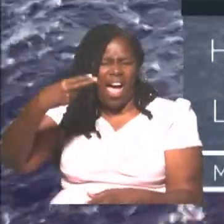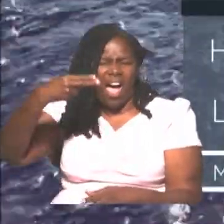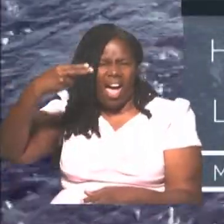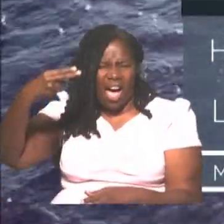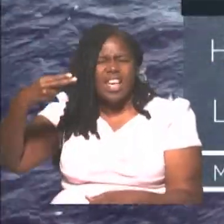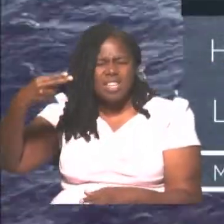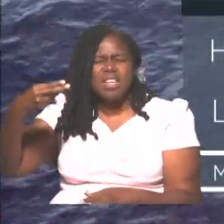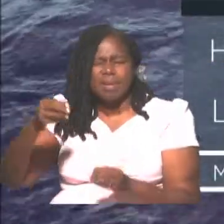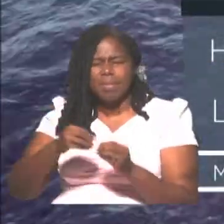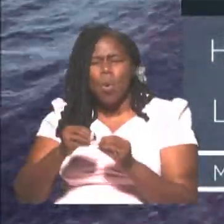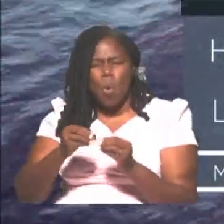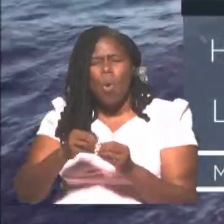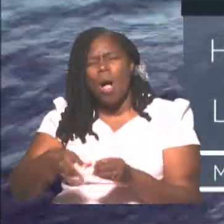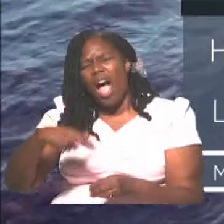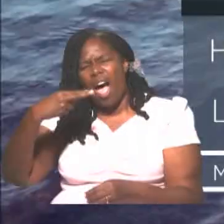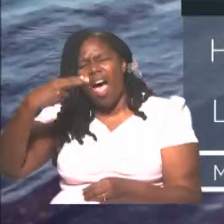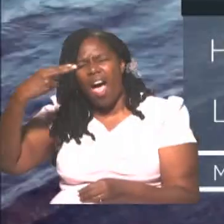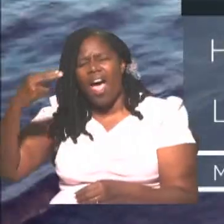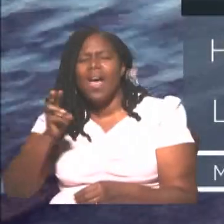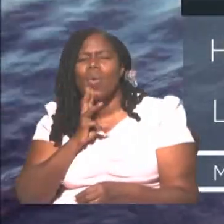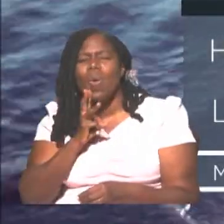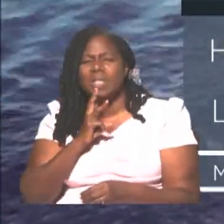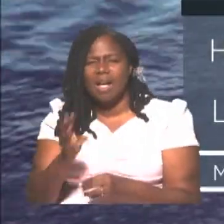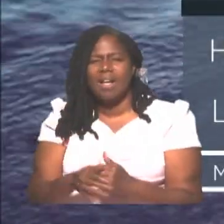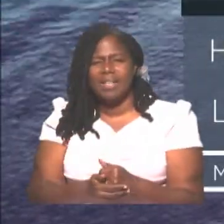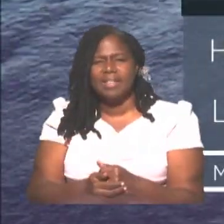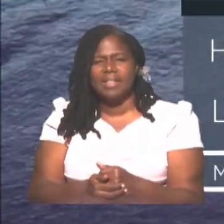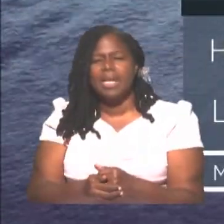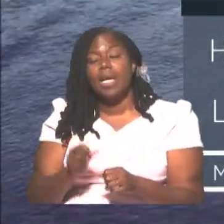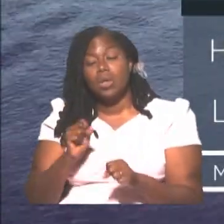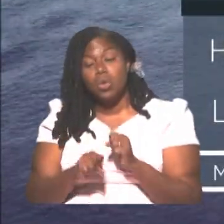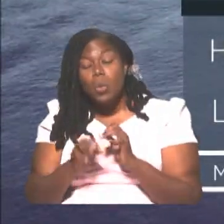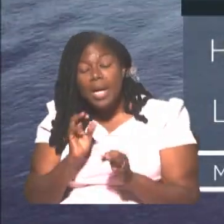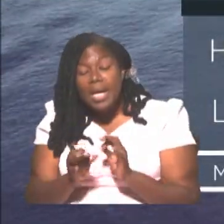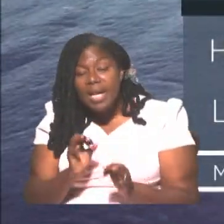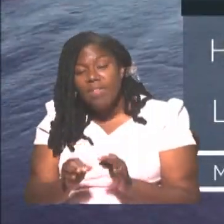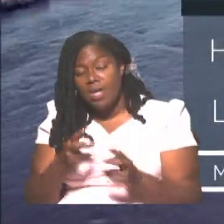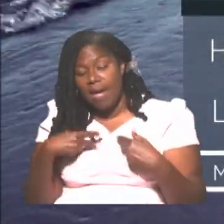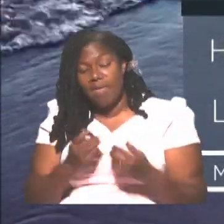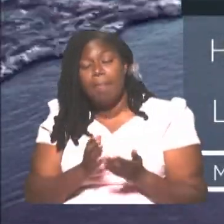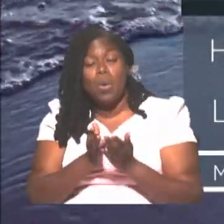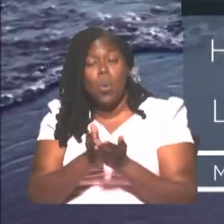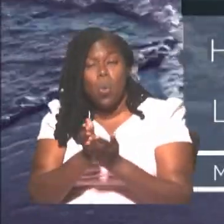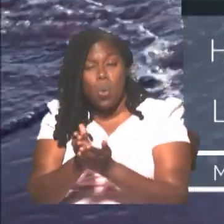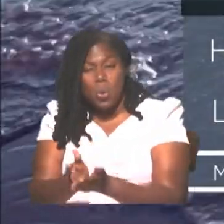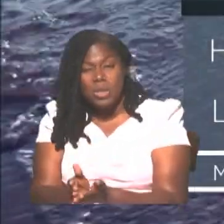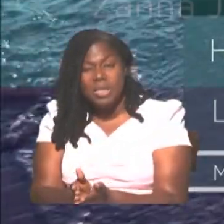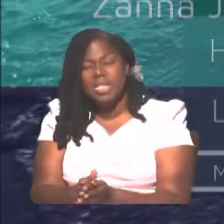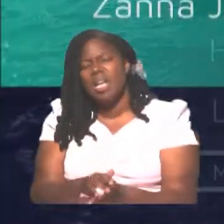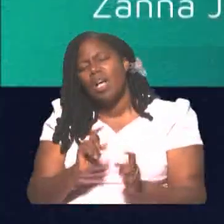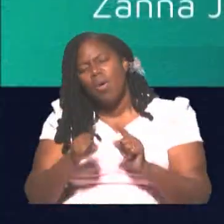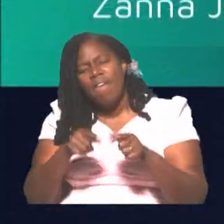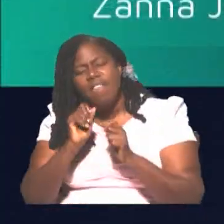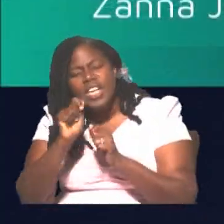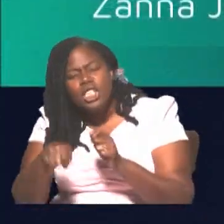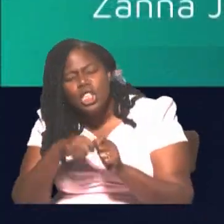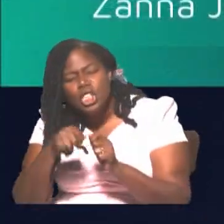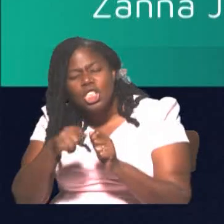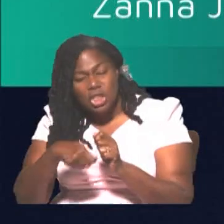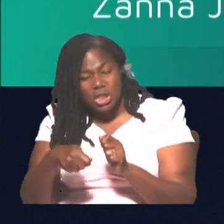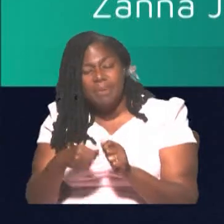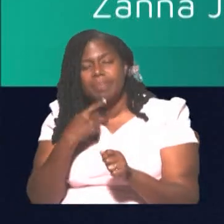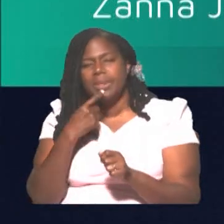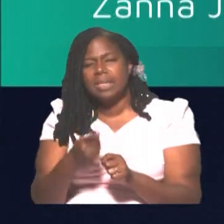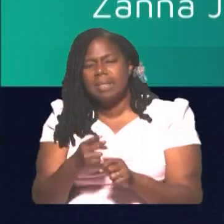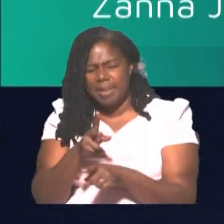more exaggerated than usual. Mariners and coastal interests should exercise caution. Now, I hope you get a chance to witness this spectacular